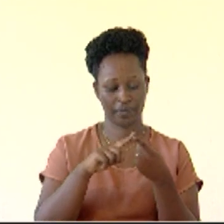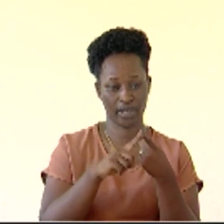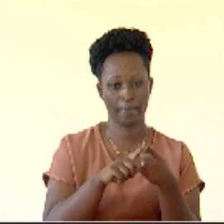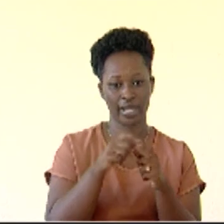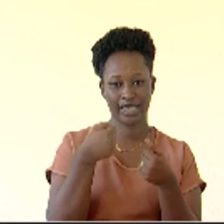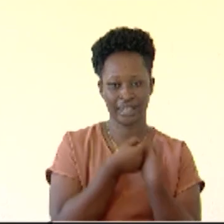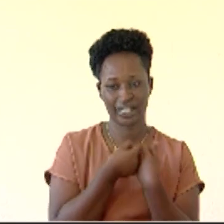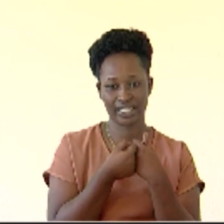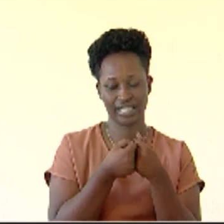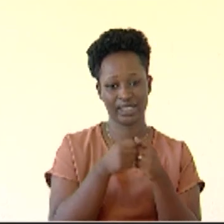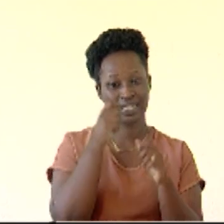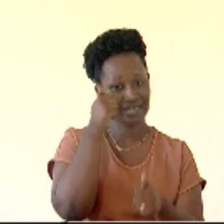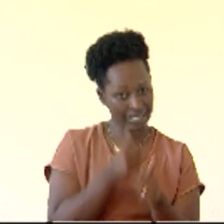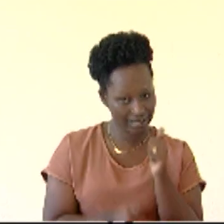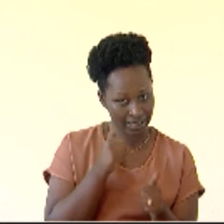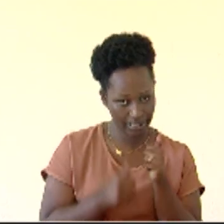challenges?